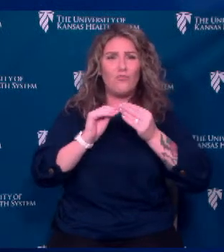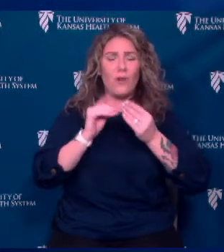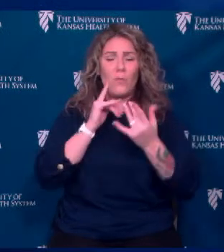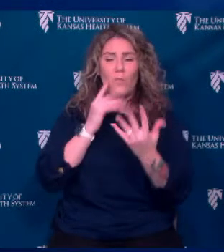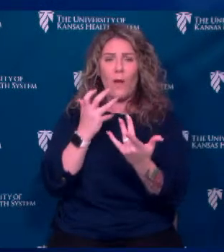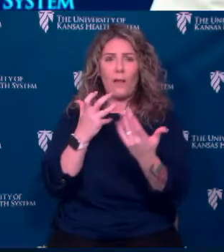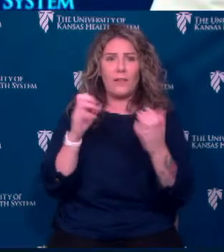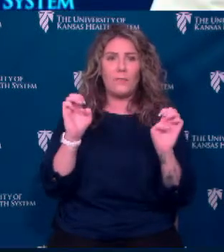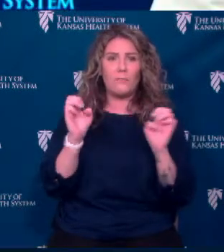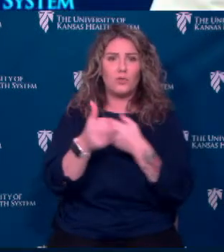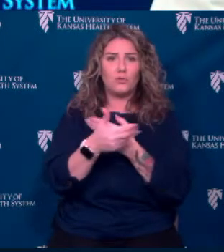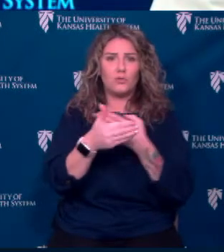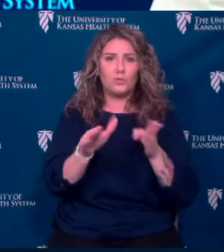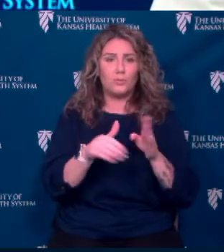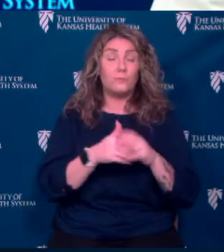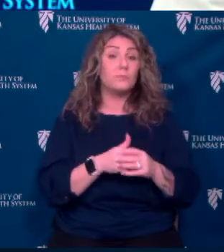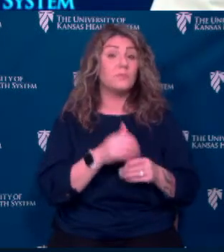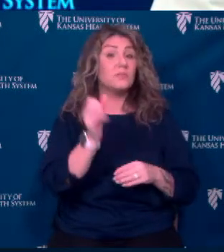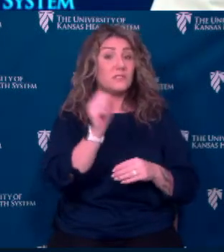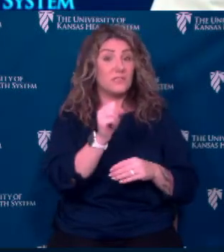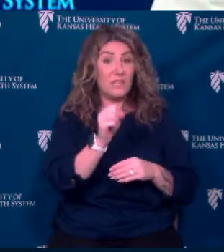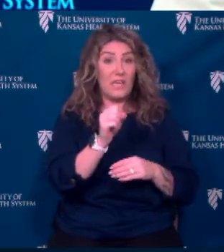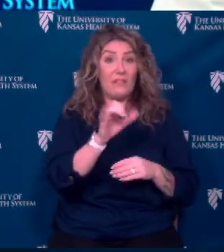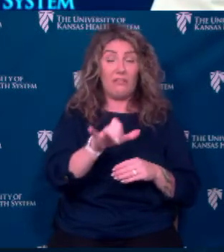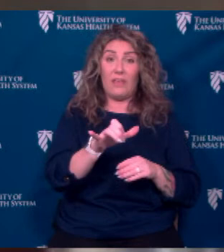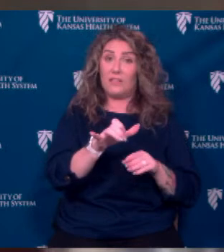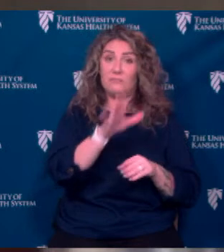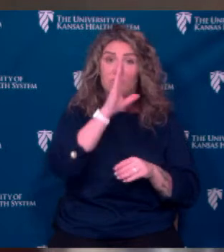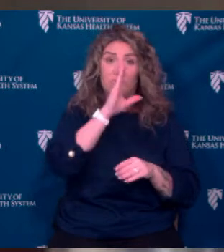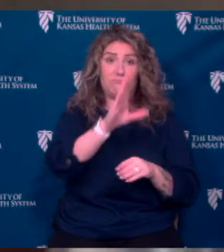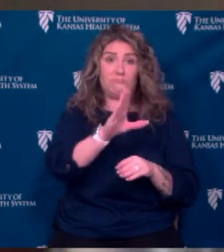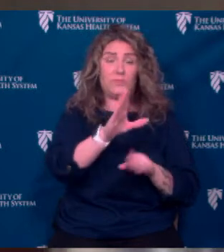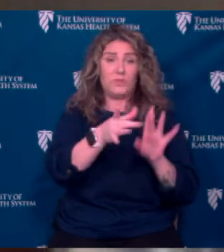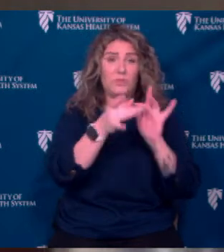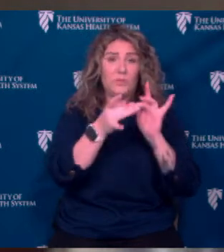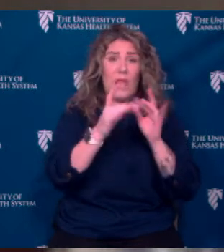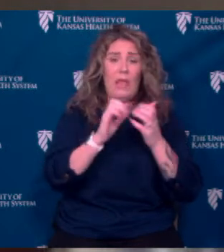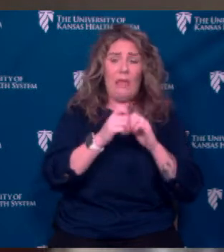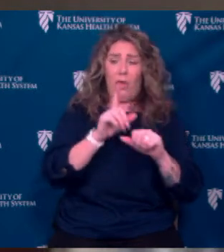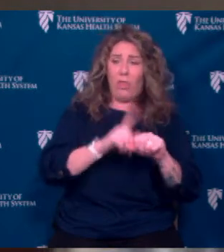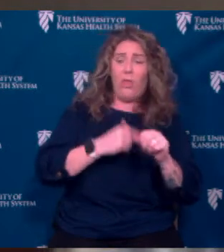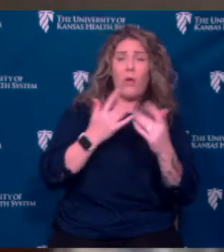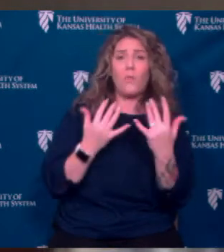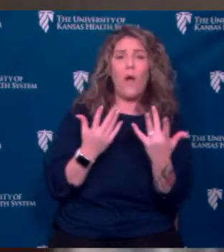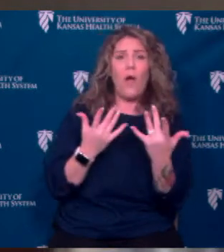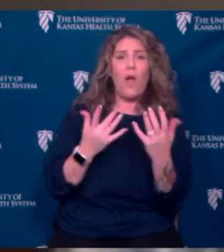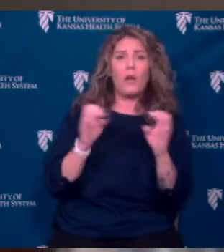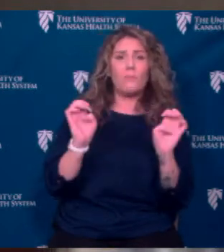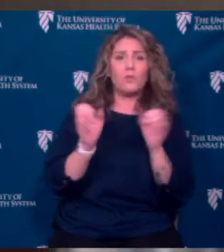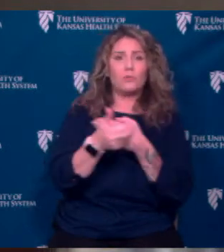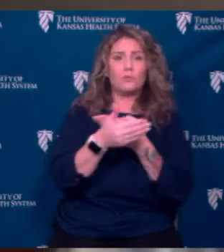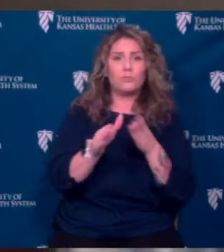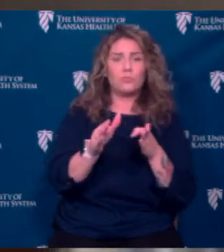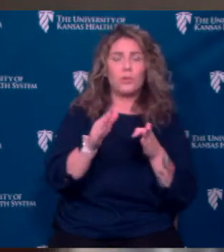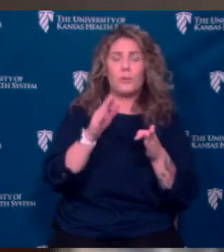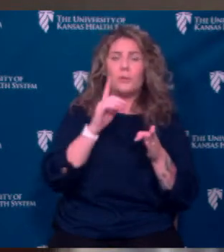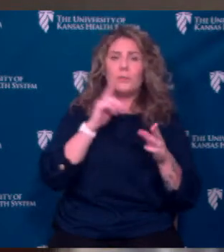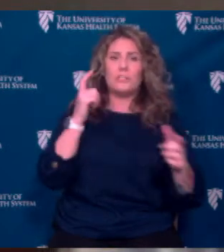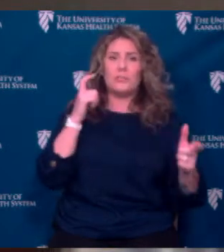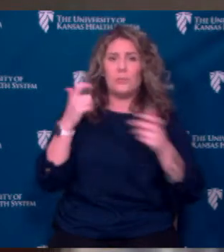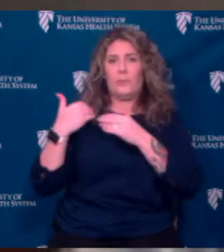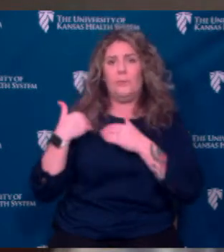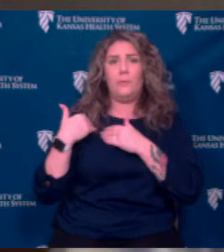too. Yeah, and we know that's directly related to how long people wait in the emergency room. And I do think it has been a huge